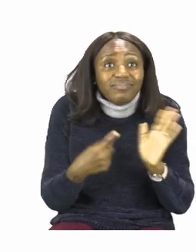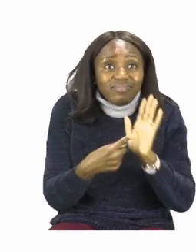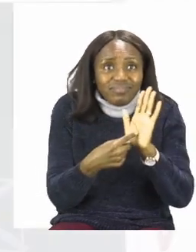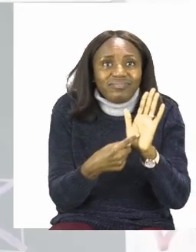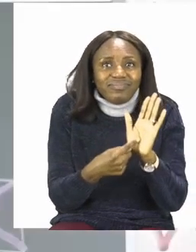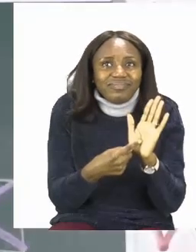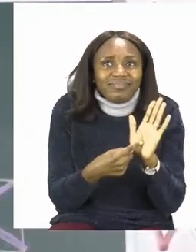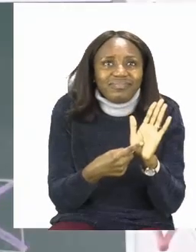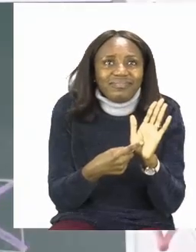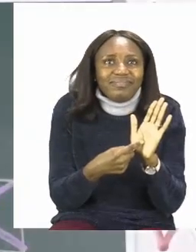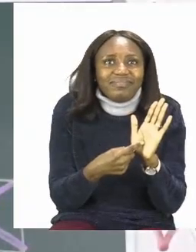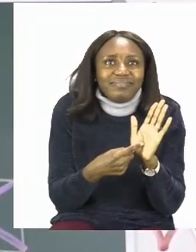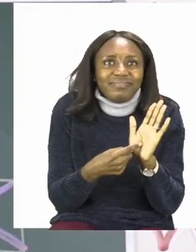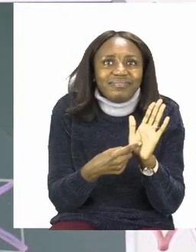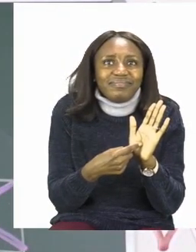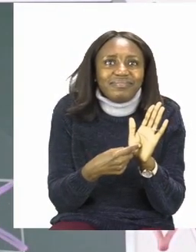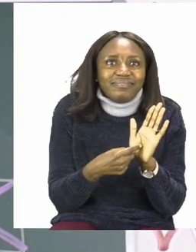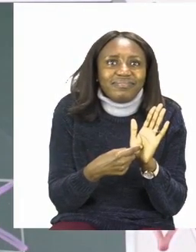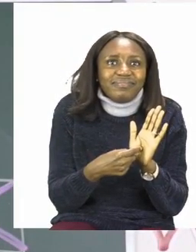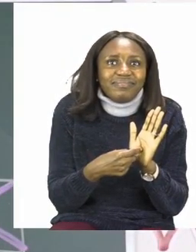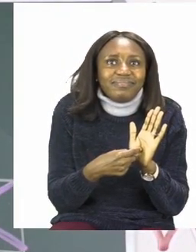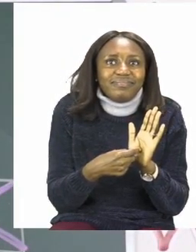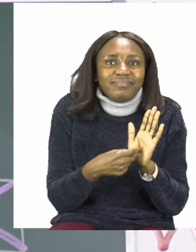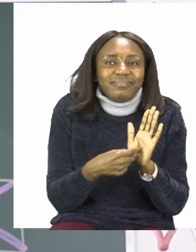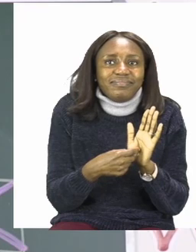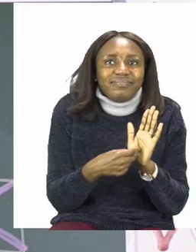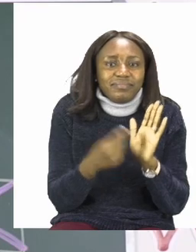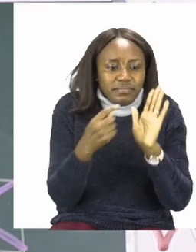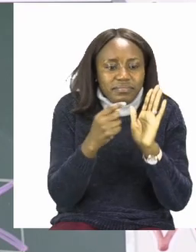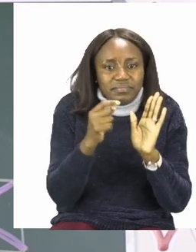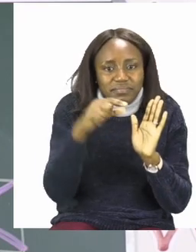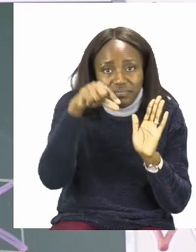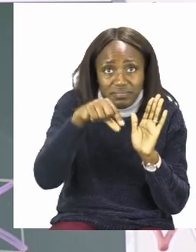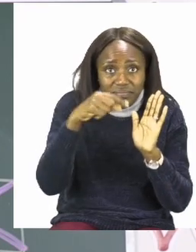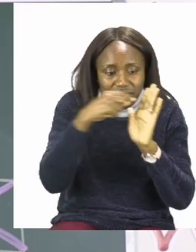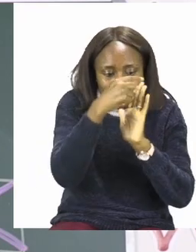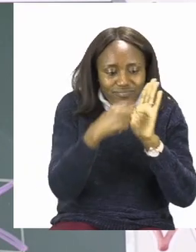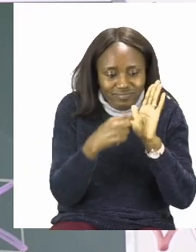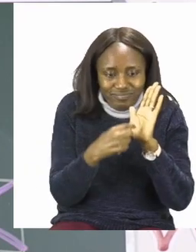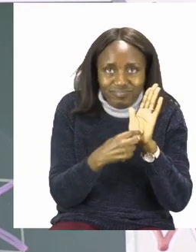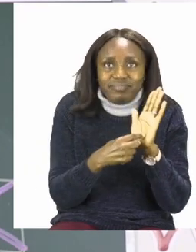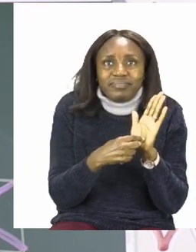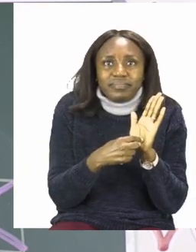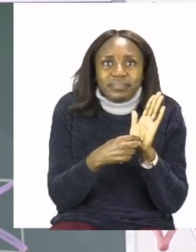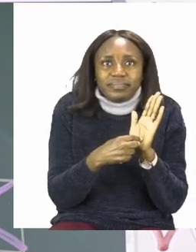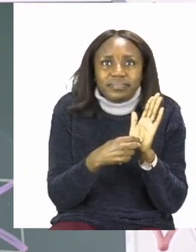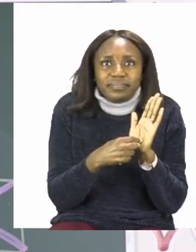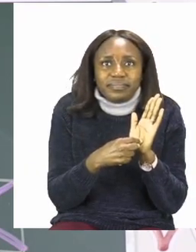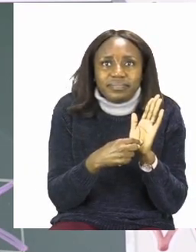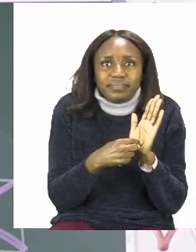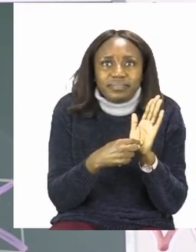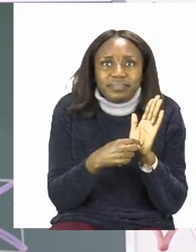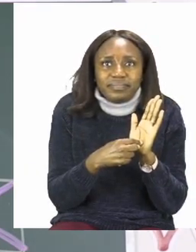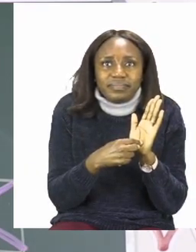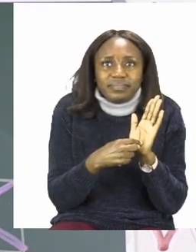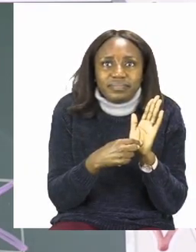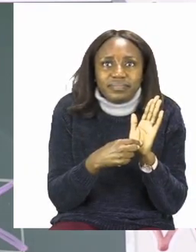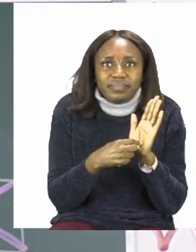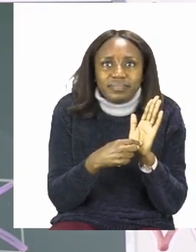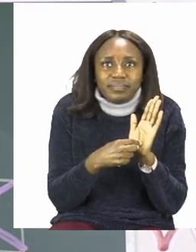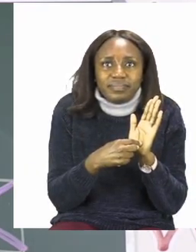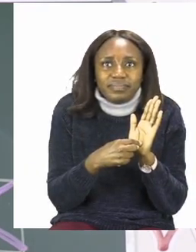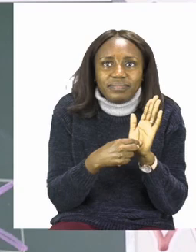can show you on the board. So if you made an X where you can see the Q, that means that you're going to say